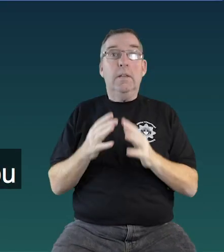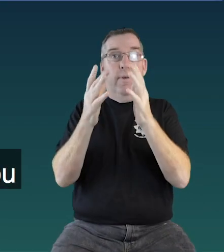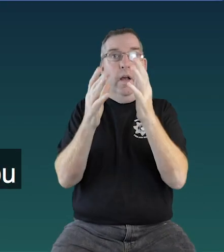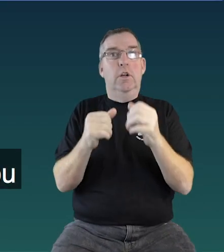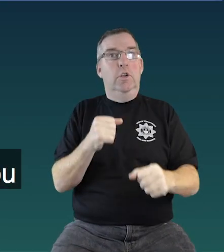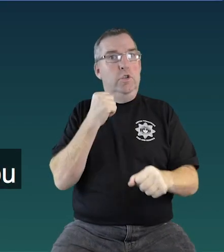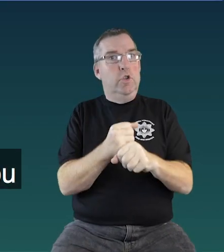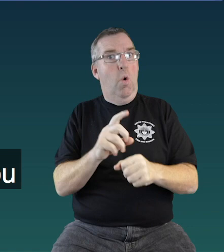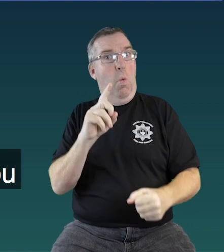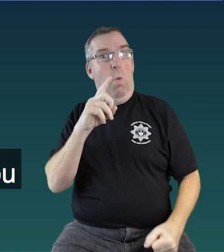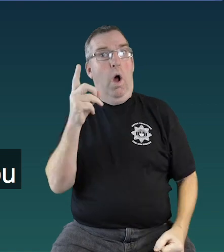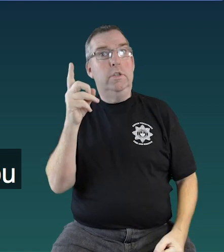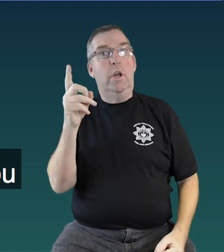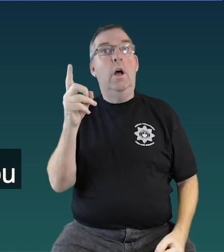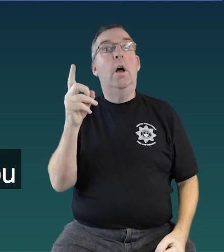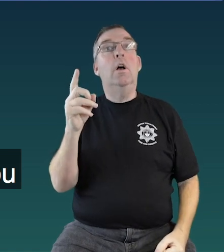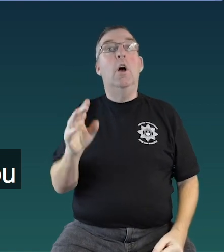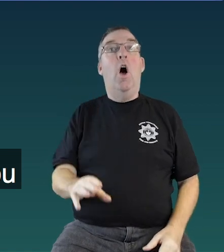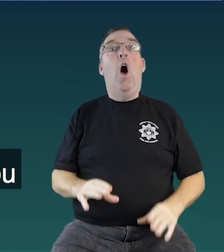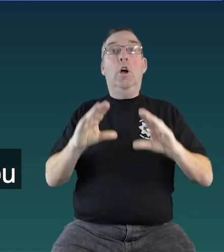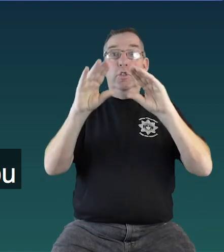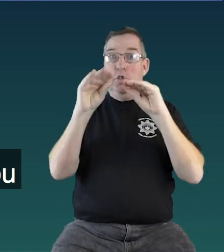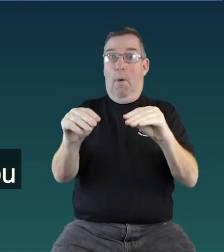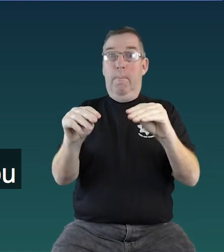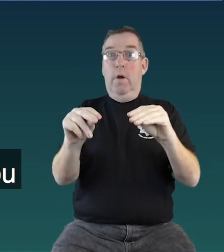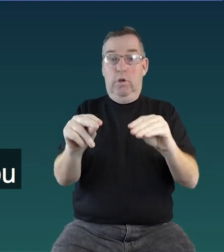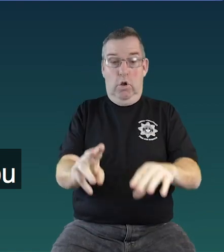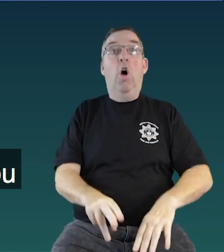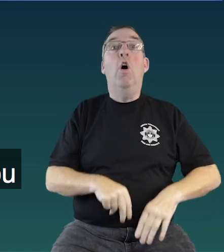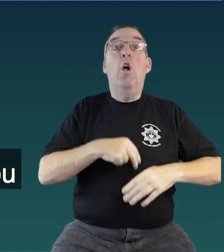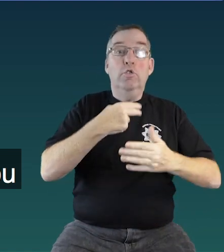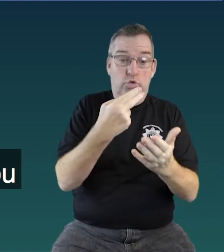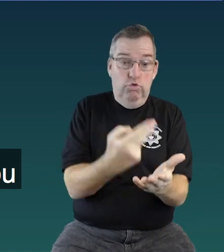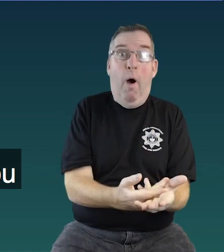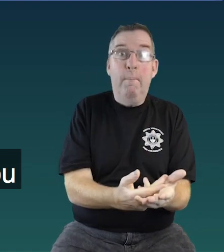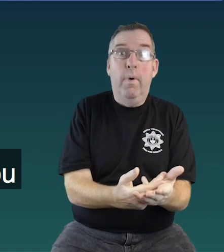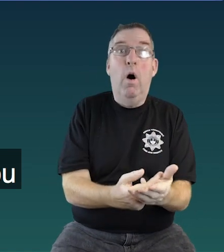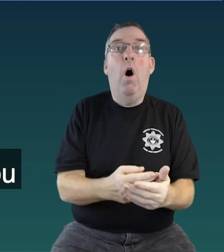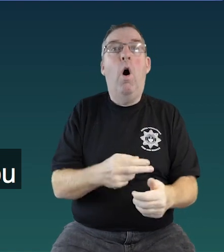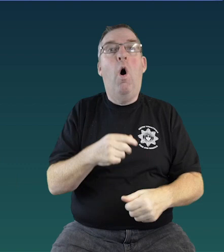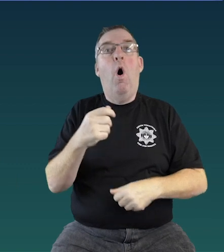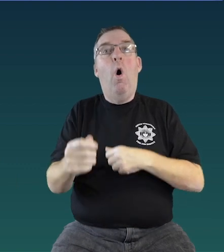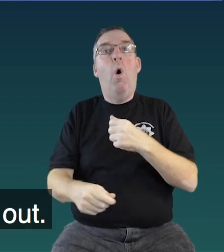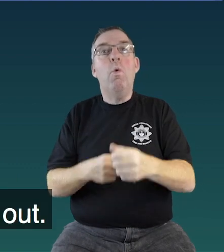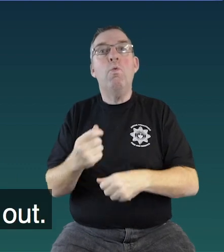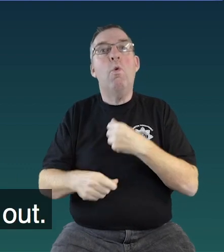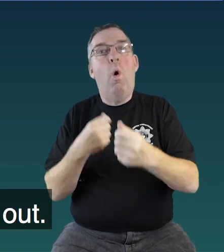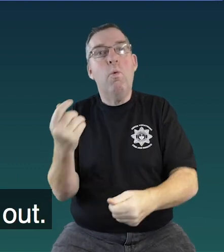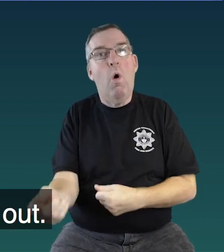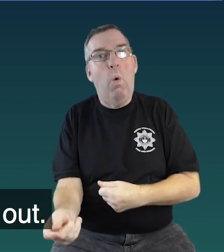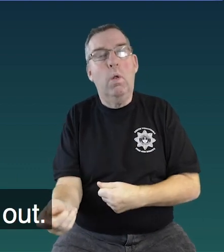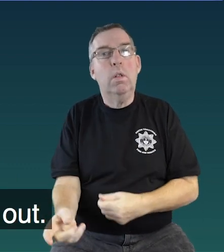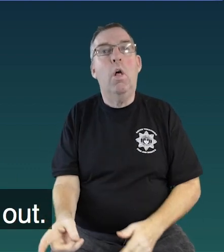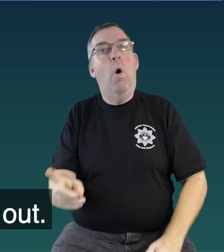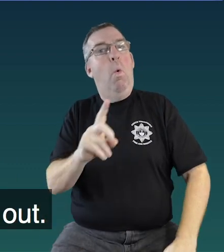words. Stop, drop and roll. You mustn't run, you will make the flames bigger. By